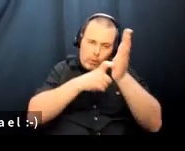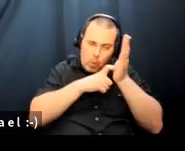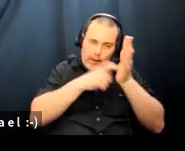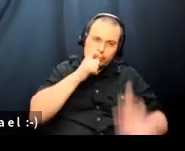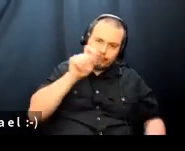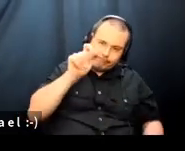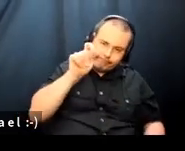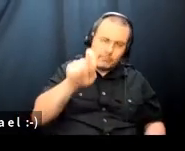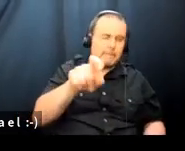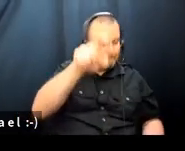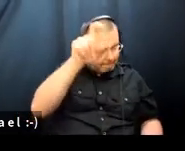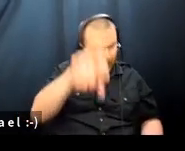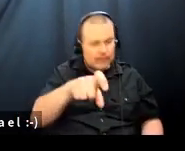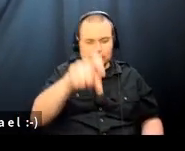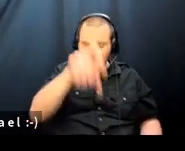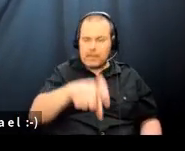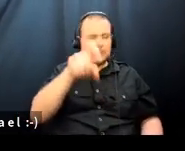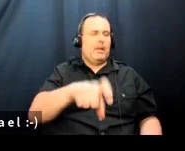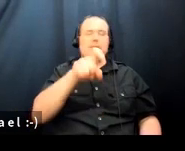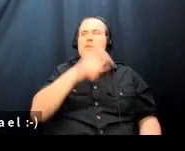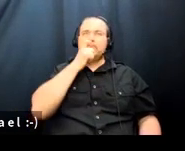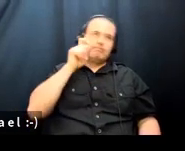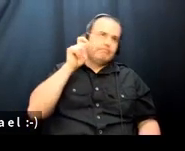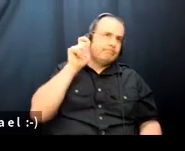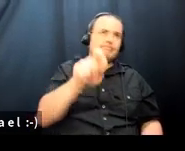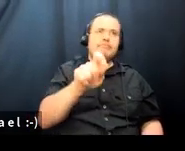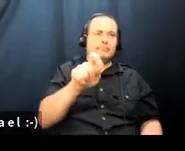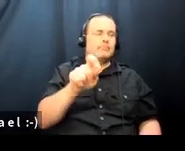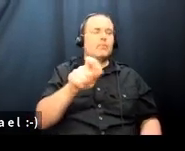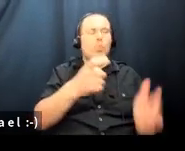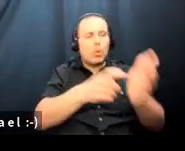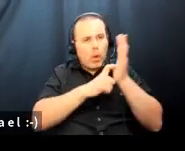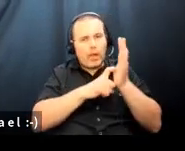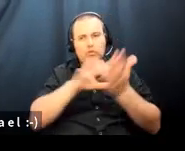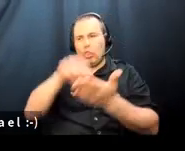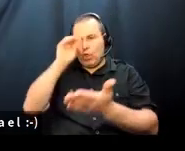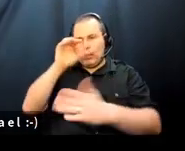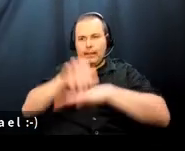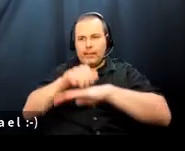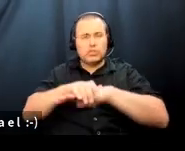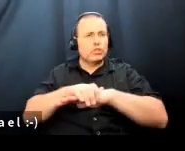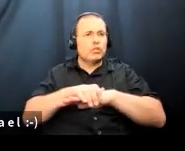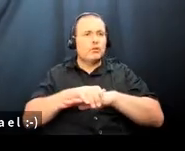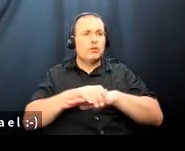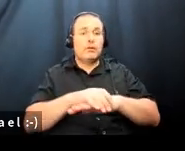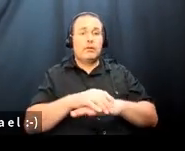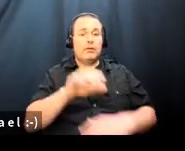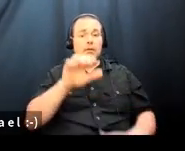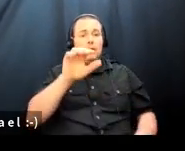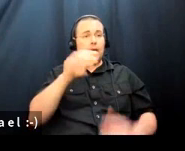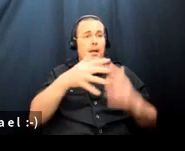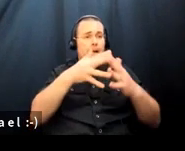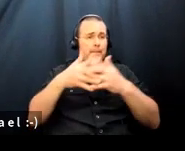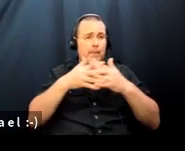Require your child to learn English. I have nothing against the American Sign